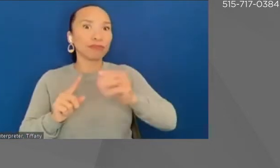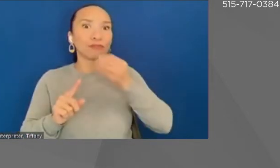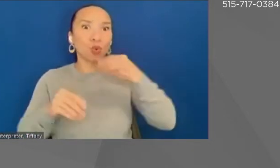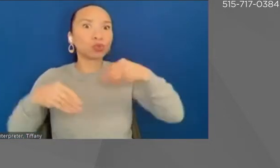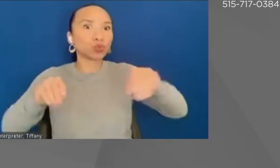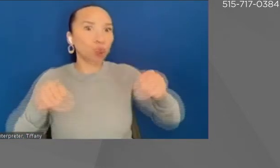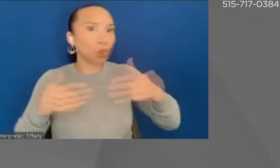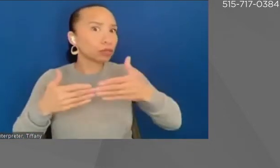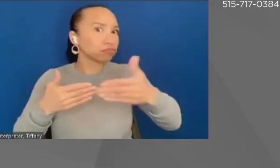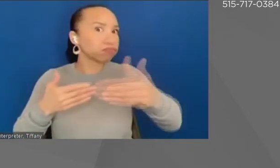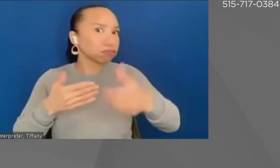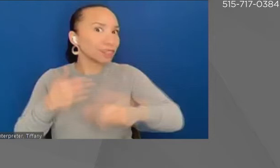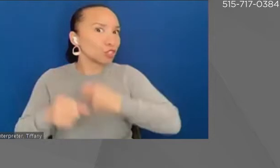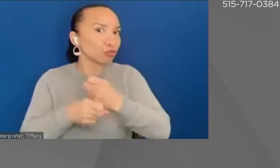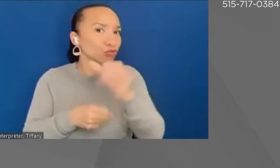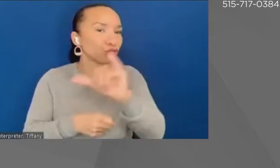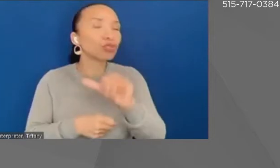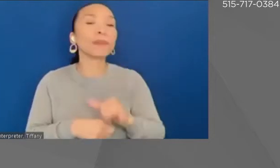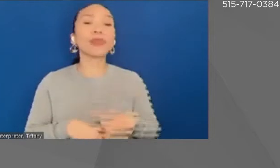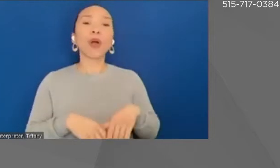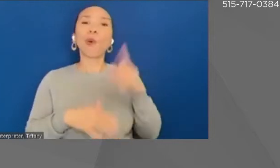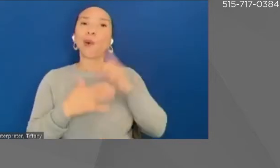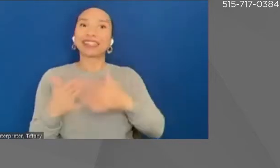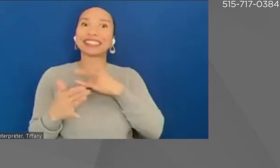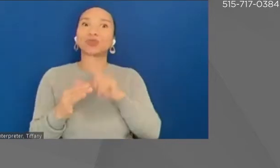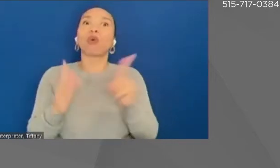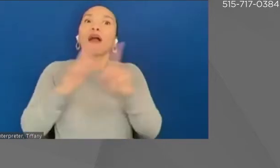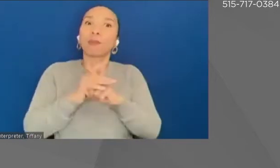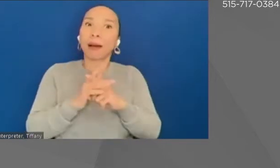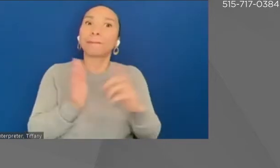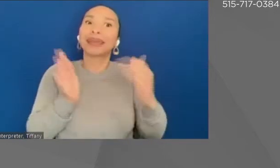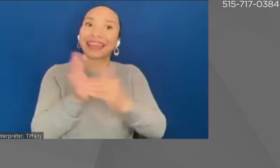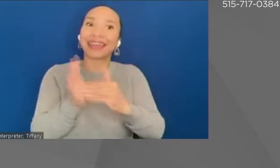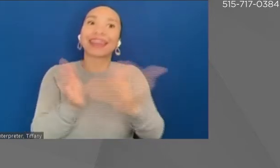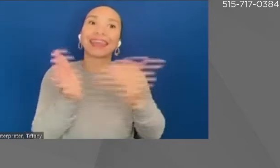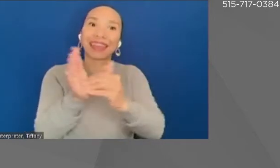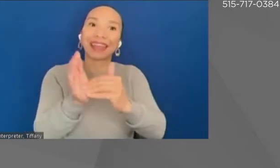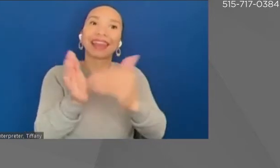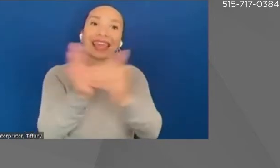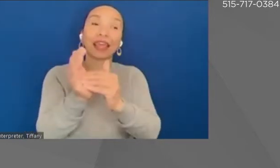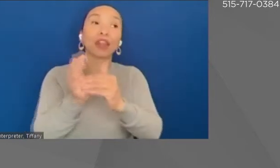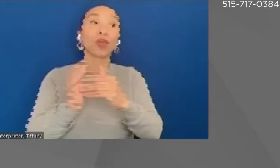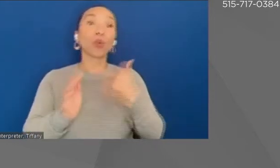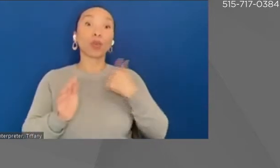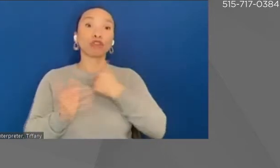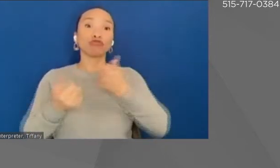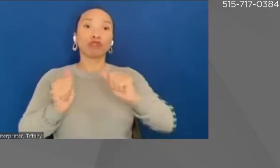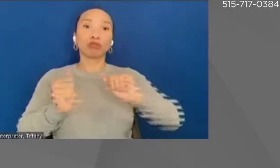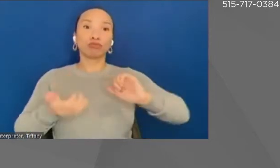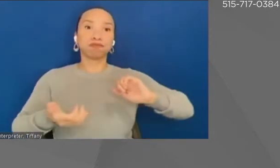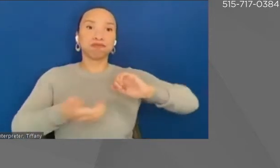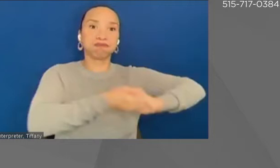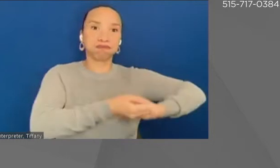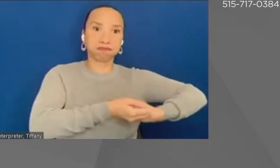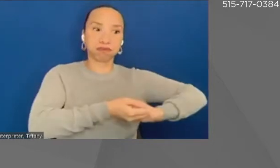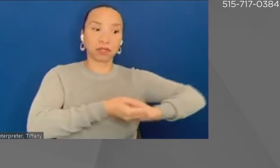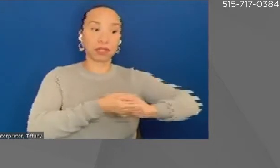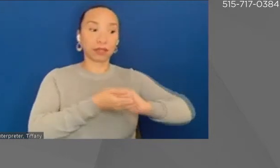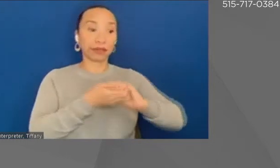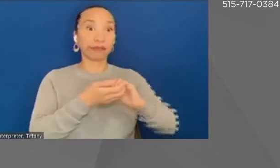that comes up over and over is like we're developing essentially with healthy SNAP